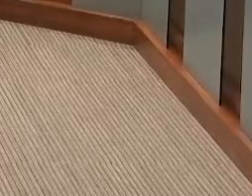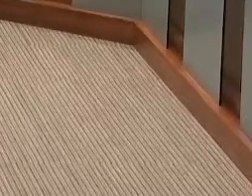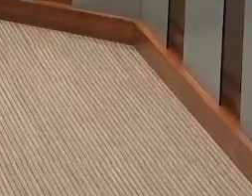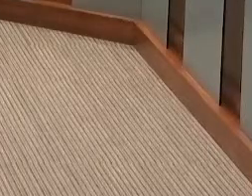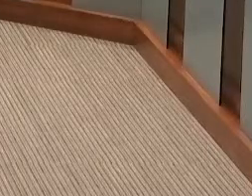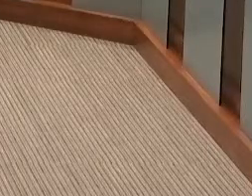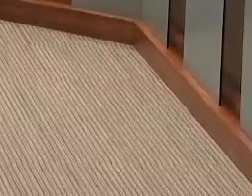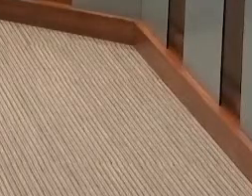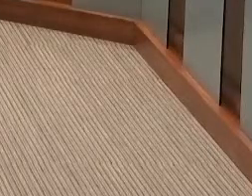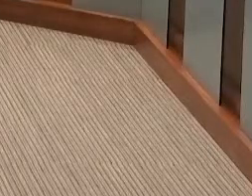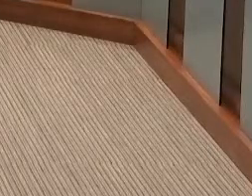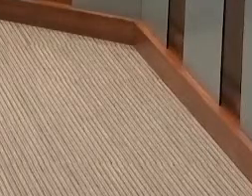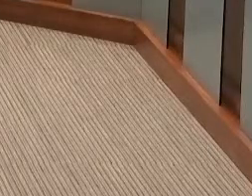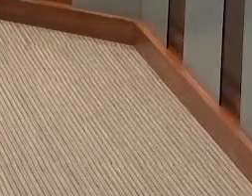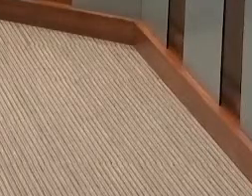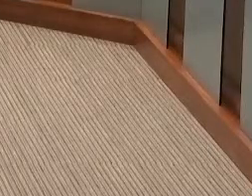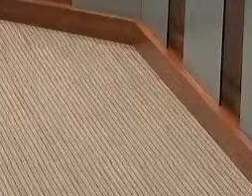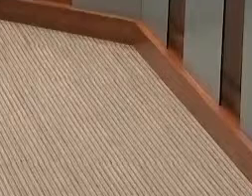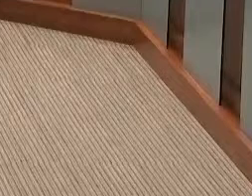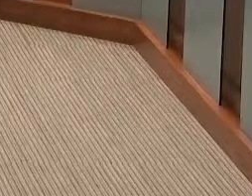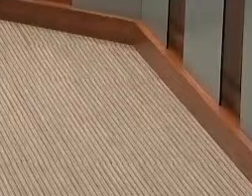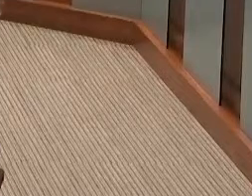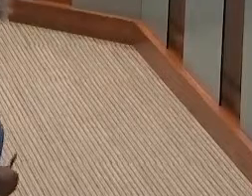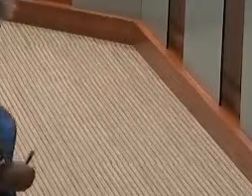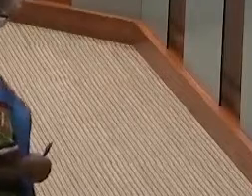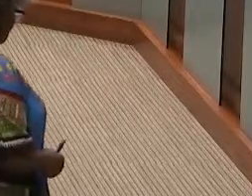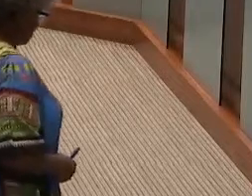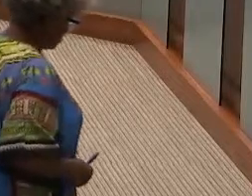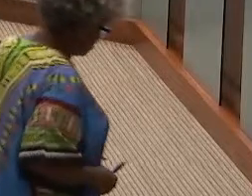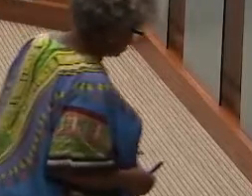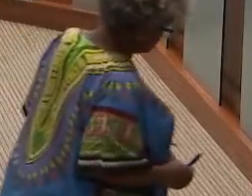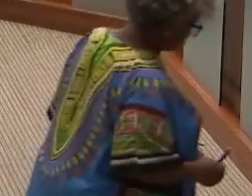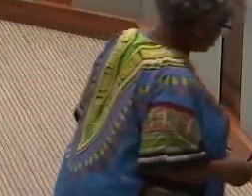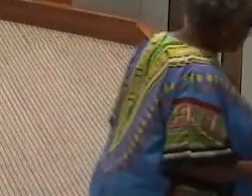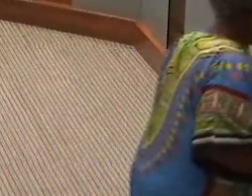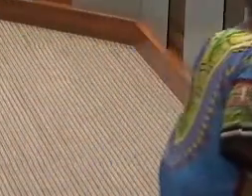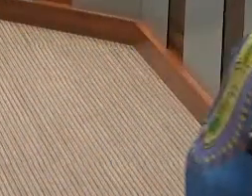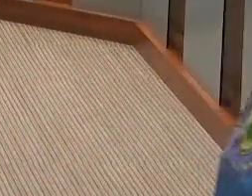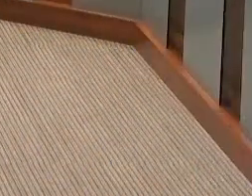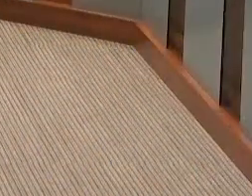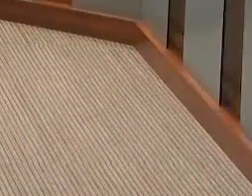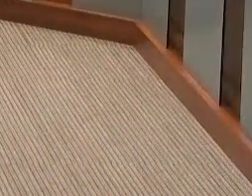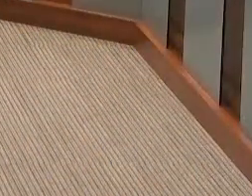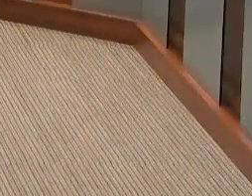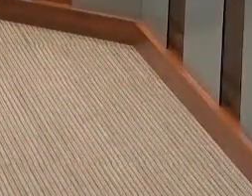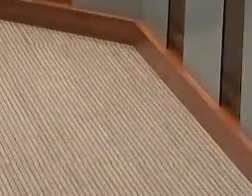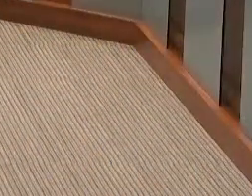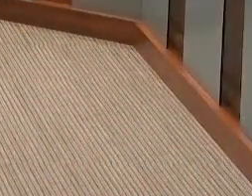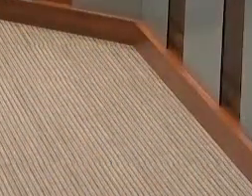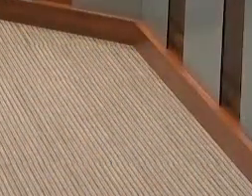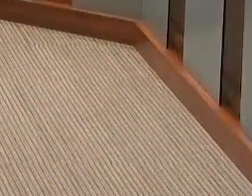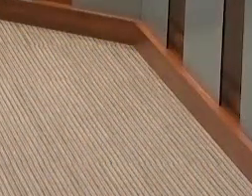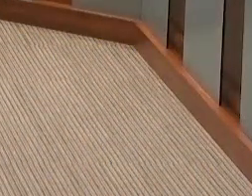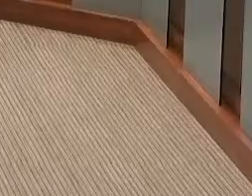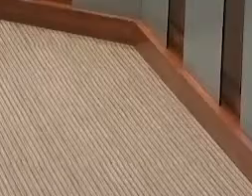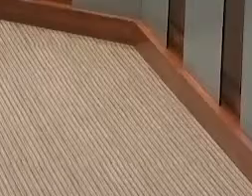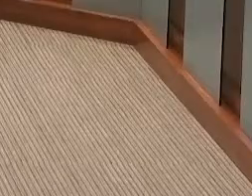Mason? Chief? LaDuff? Make sure you have your bike, and make sure you have your mind